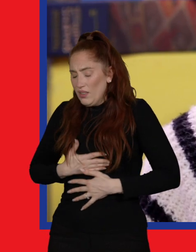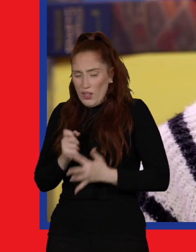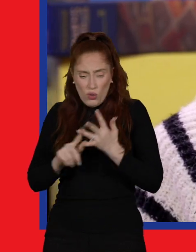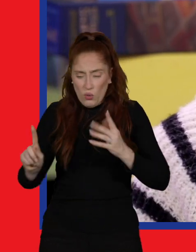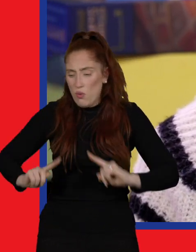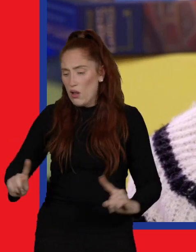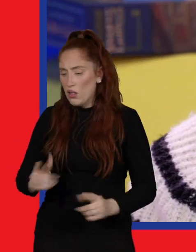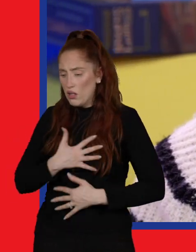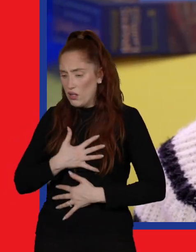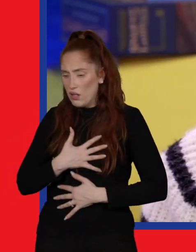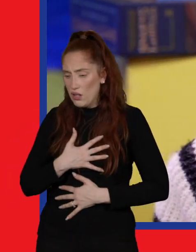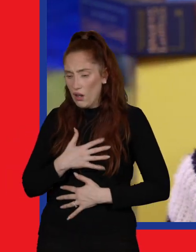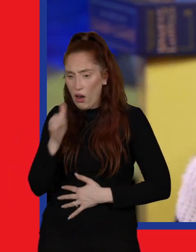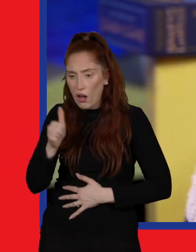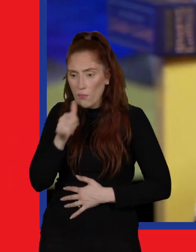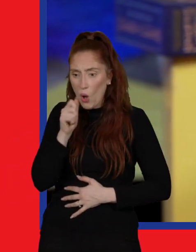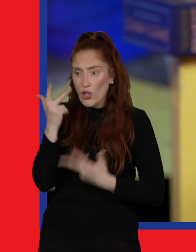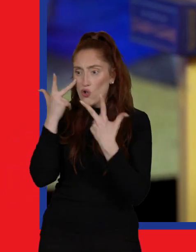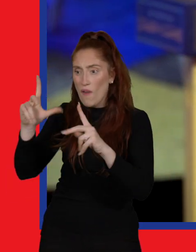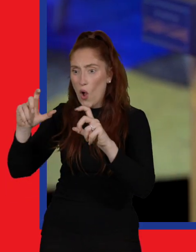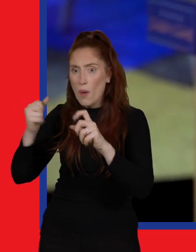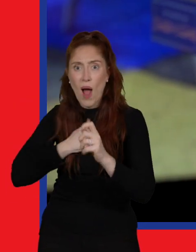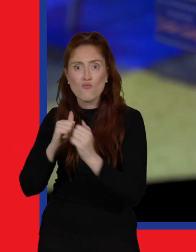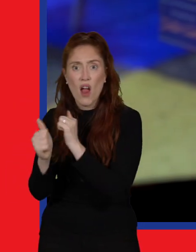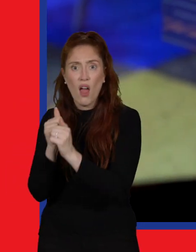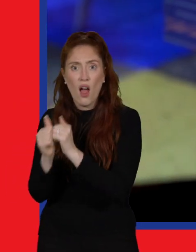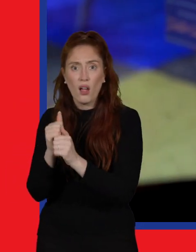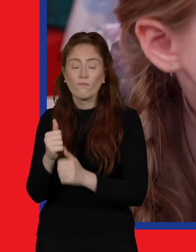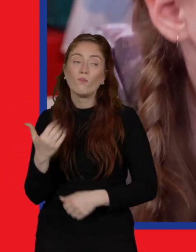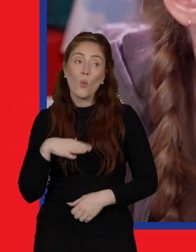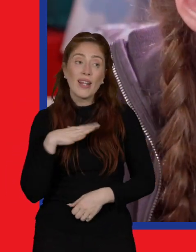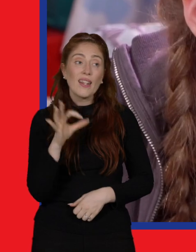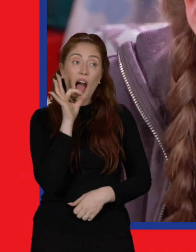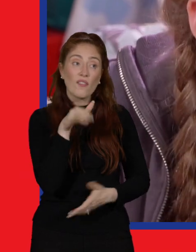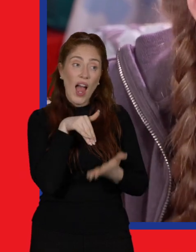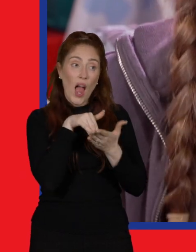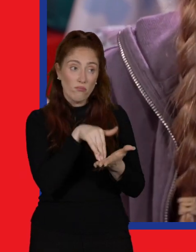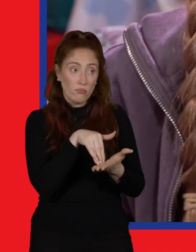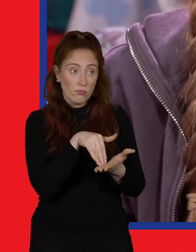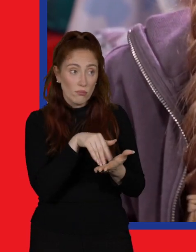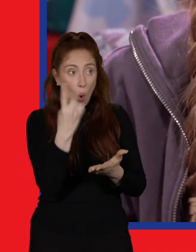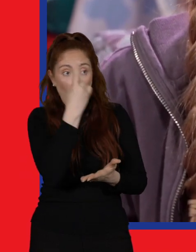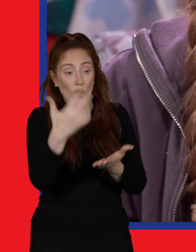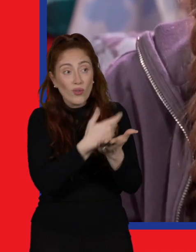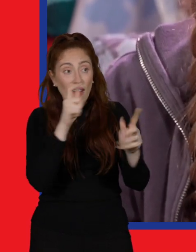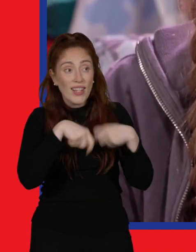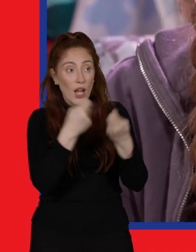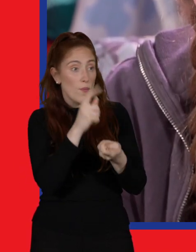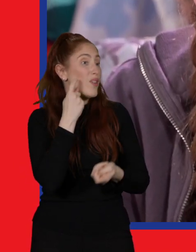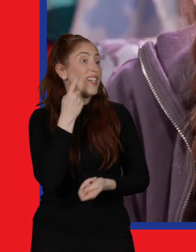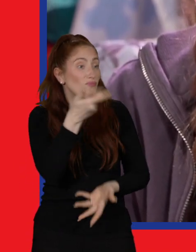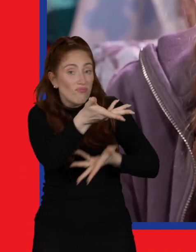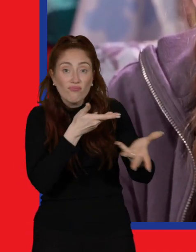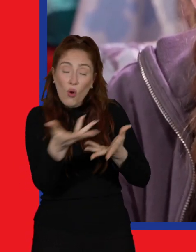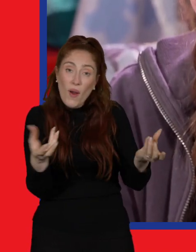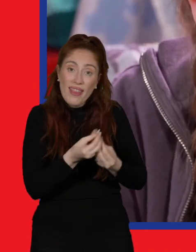Oh, I feel sick. What am I going to do? What if he shows my brother? We need to get some help. Is there someone in